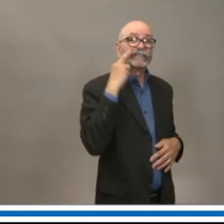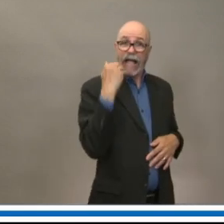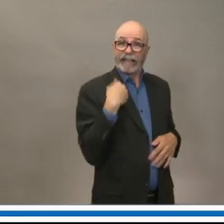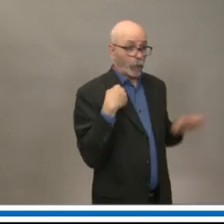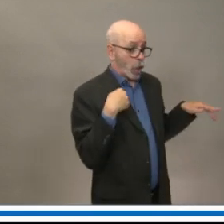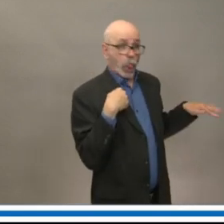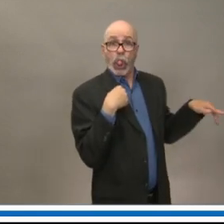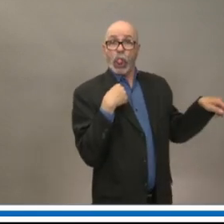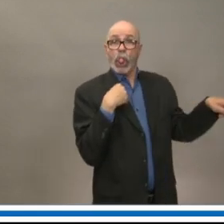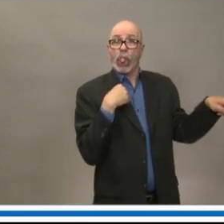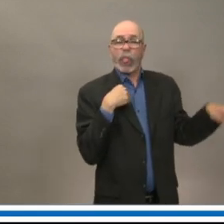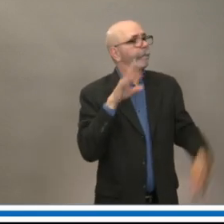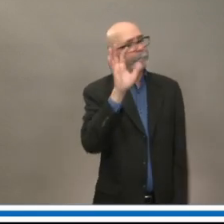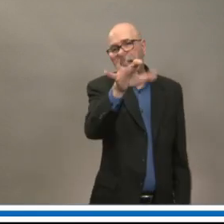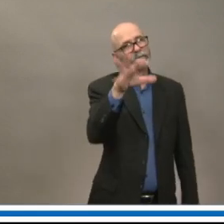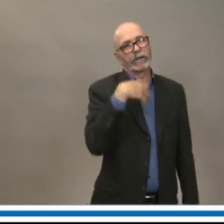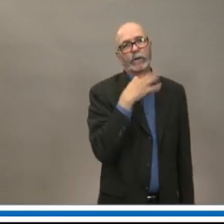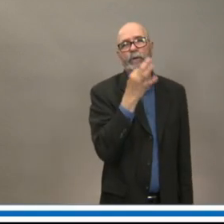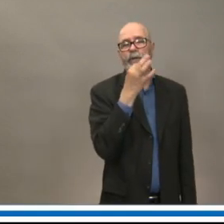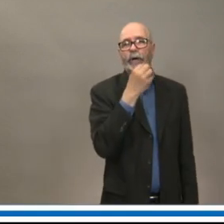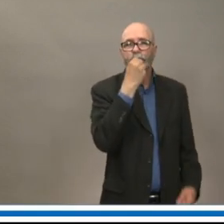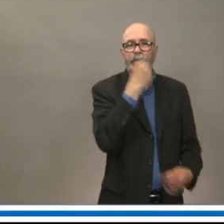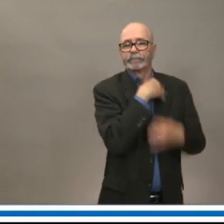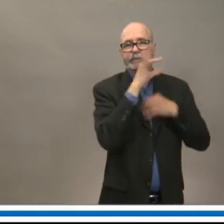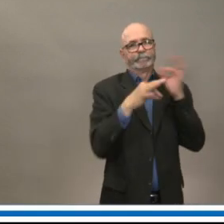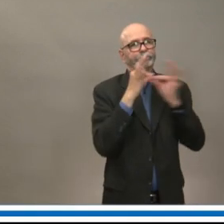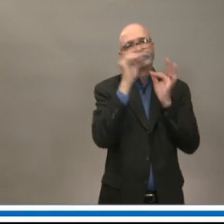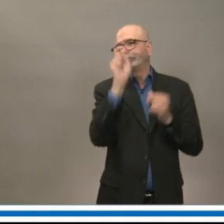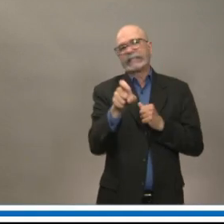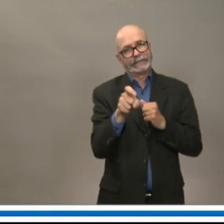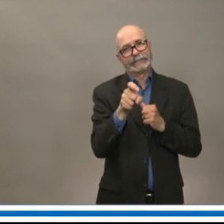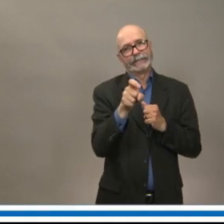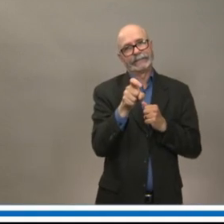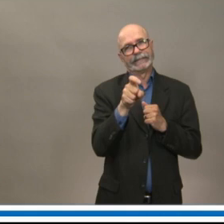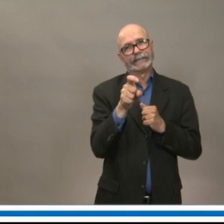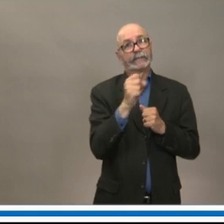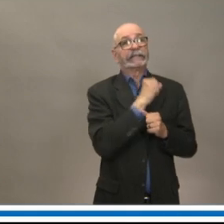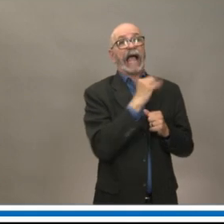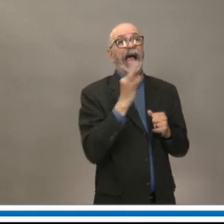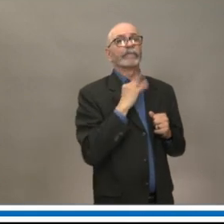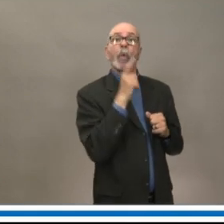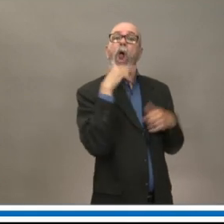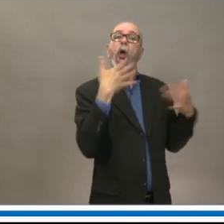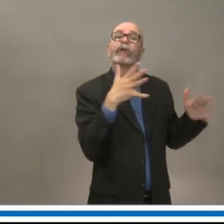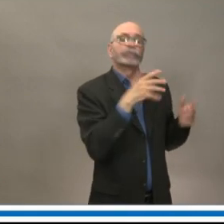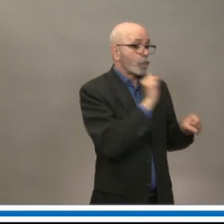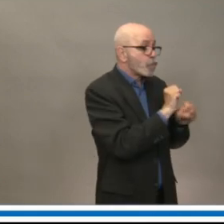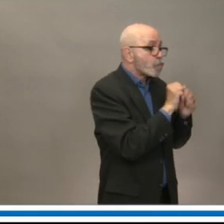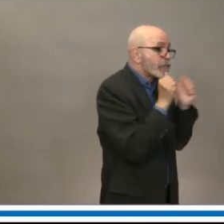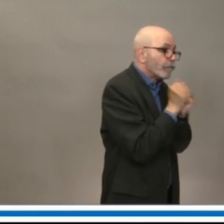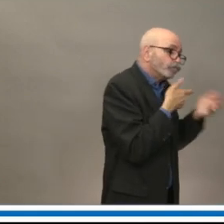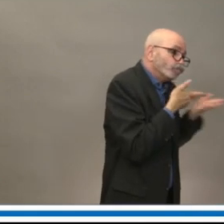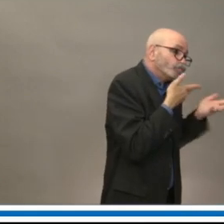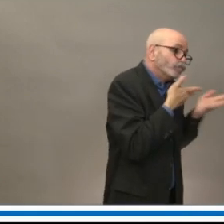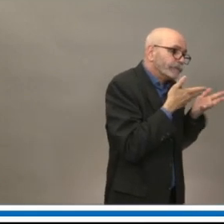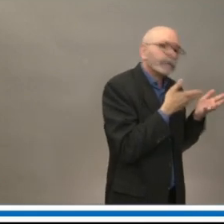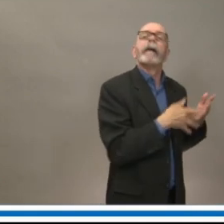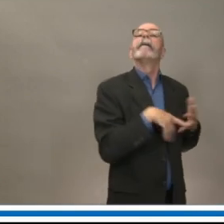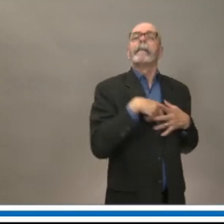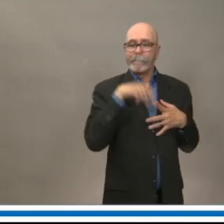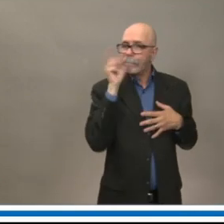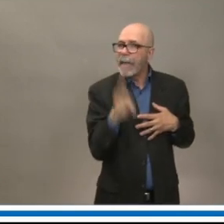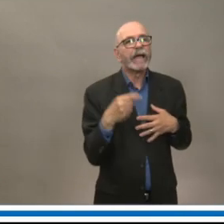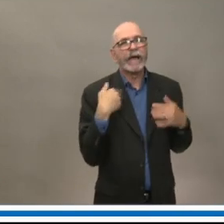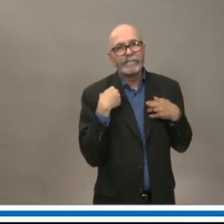Especially staff we start with staff who have been identified as close contacts with that case, and then we go further than